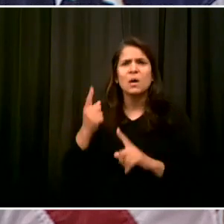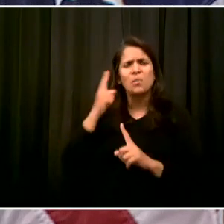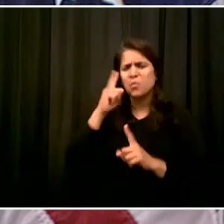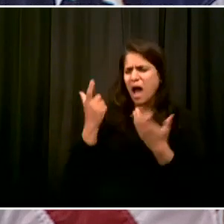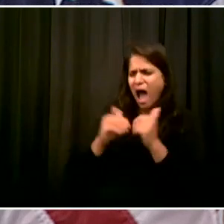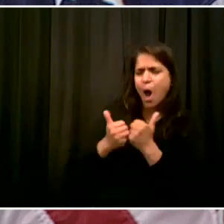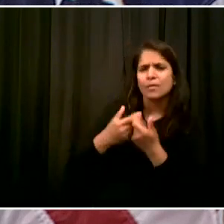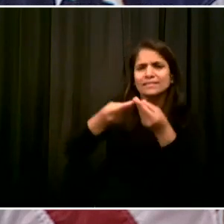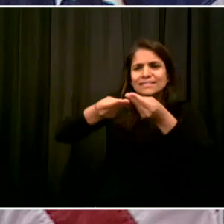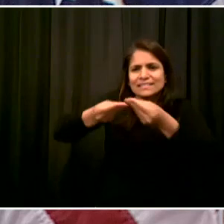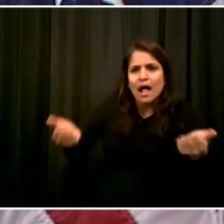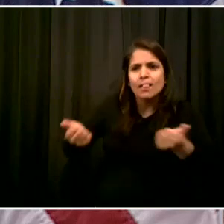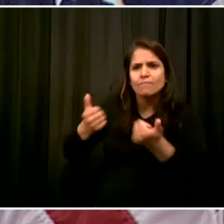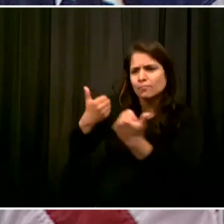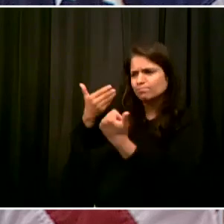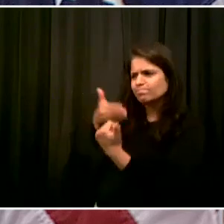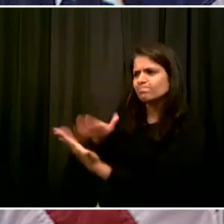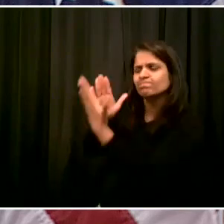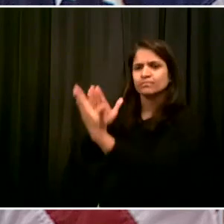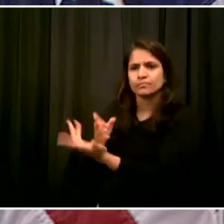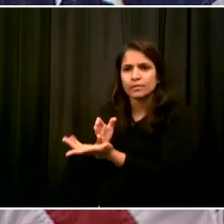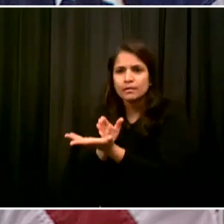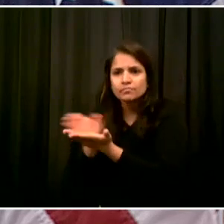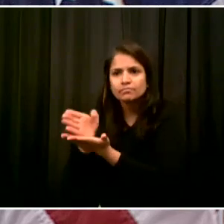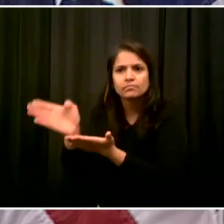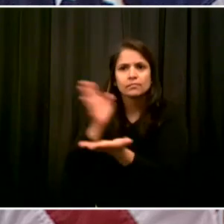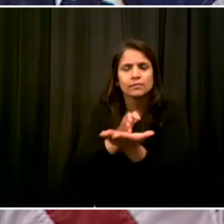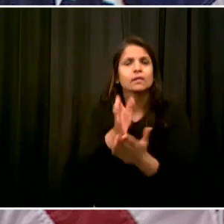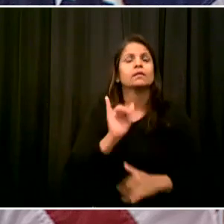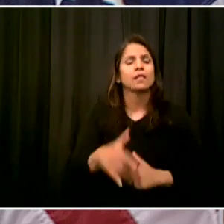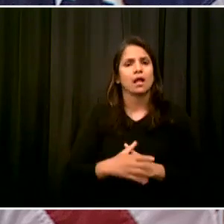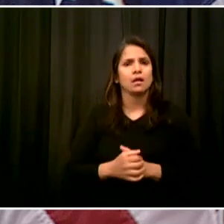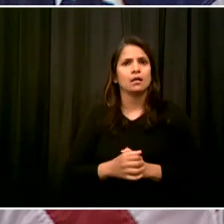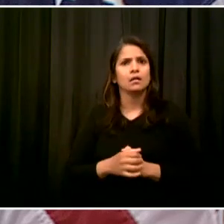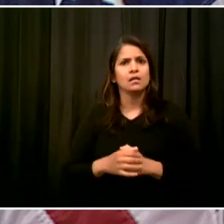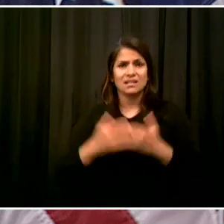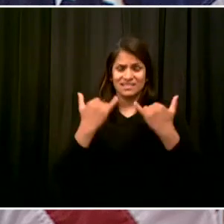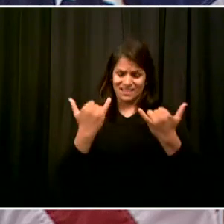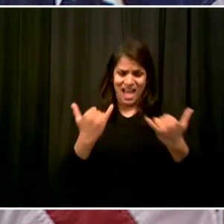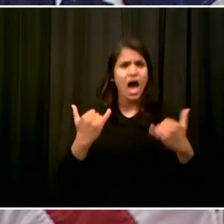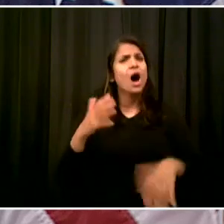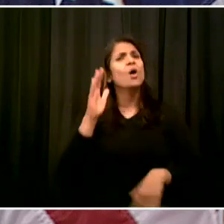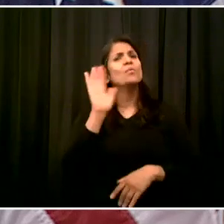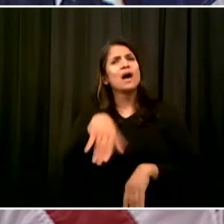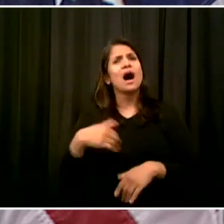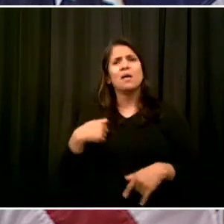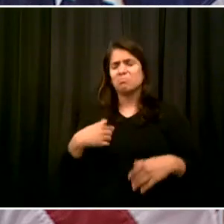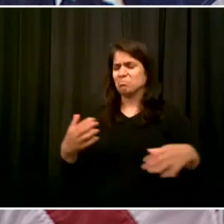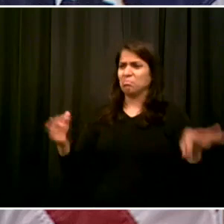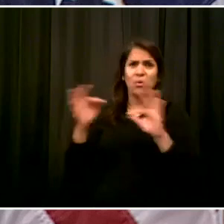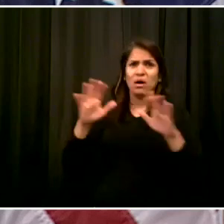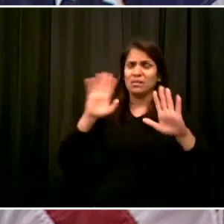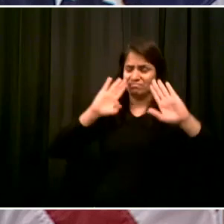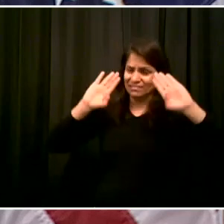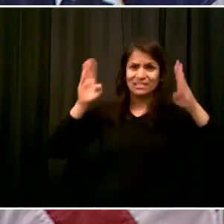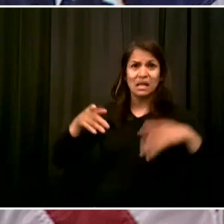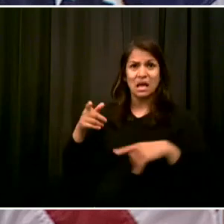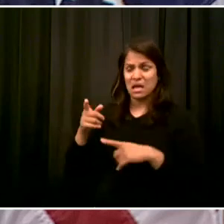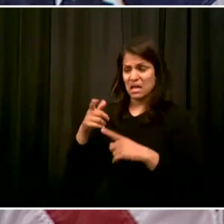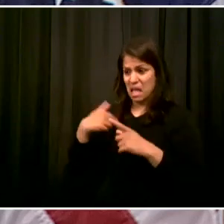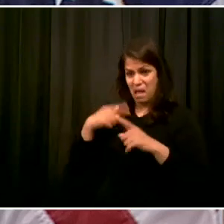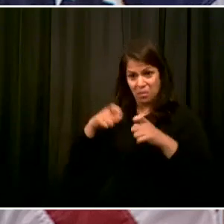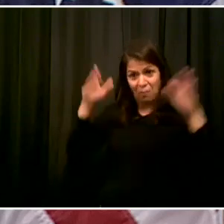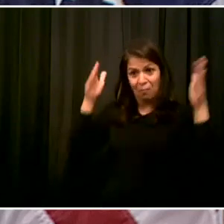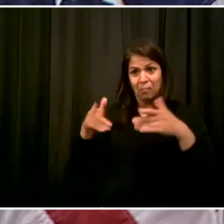discipline issues. But your question is entirely fair. And of course, I have eyes to see.